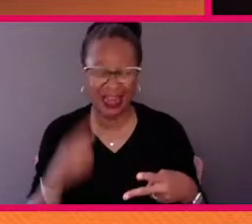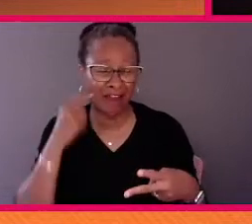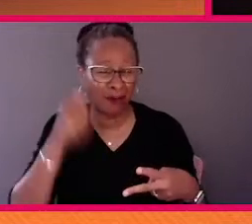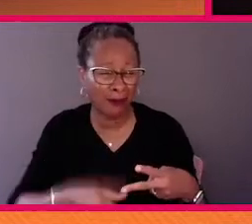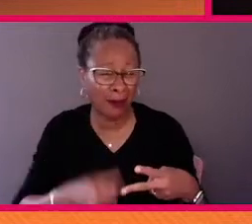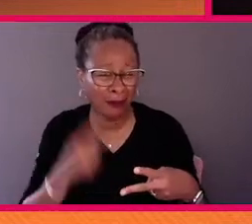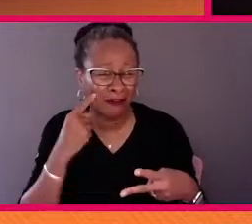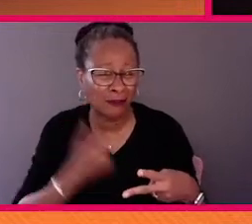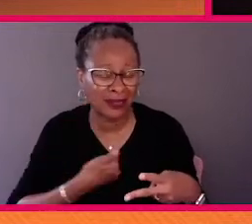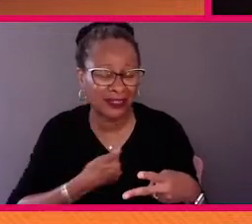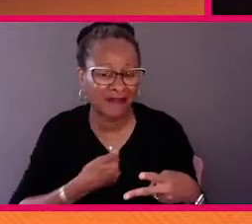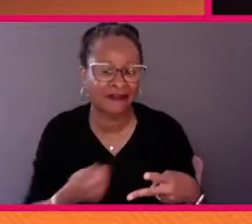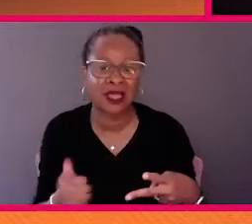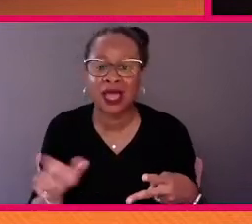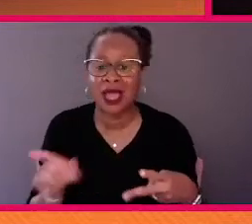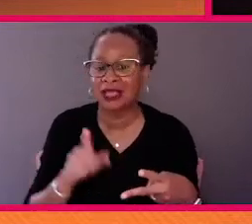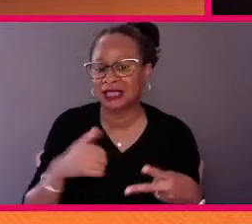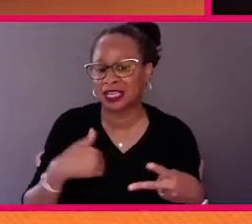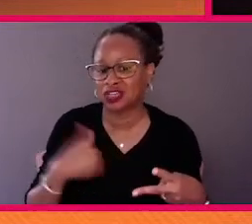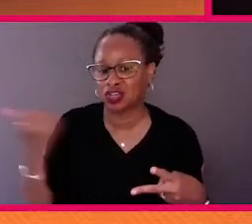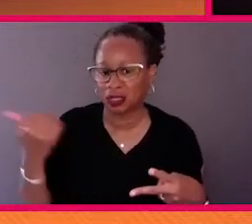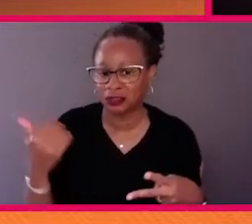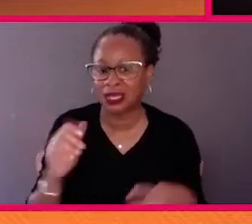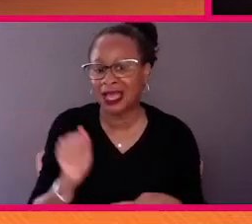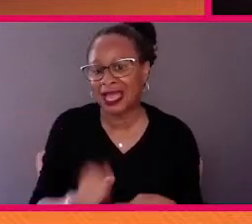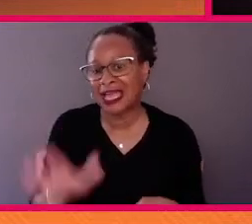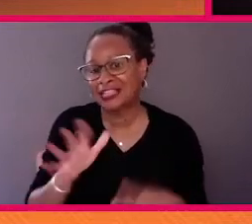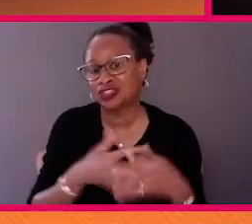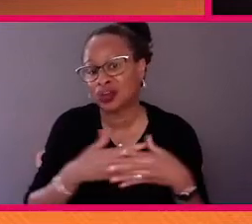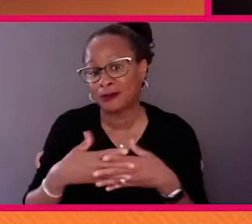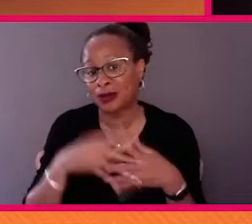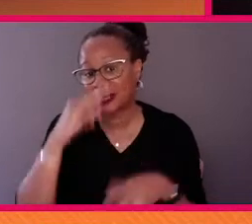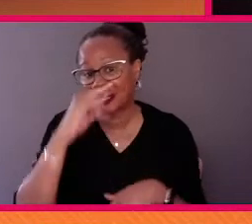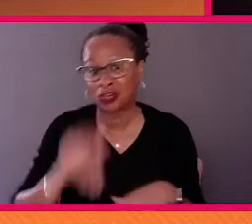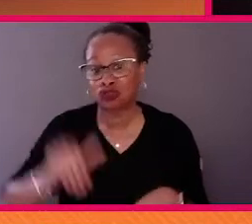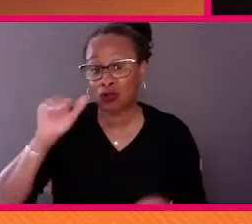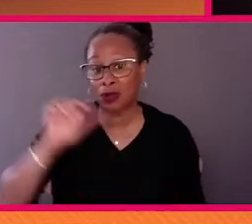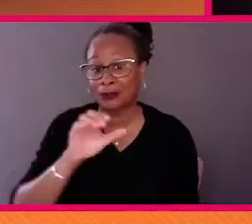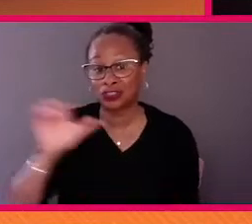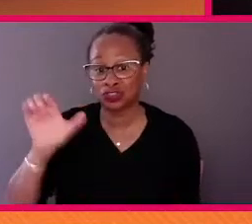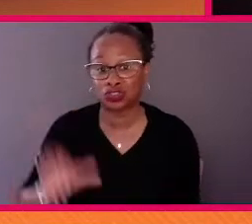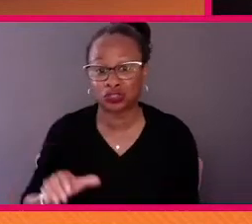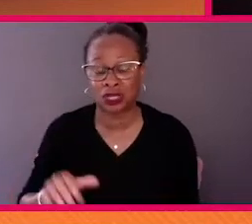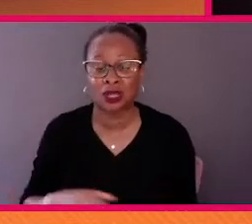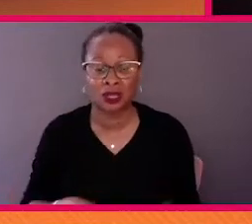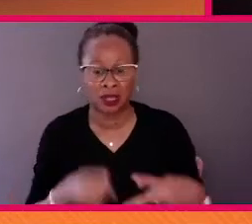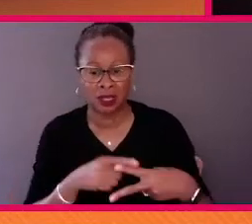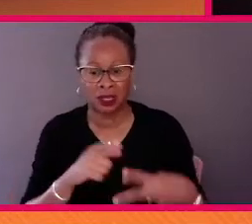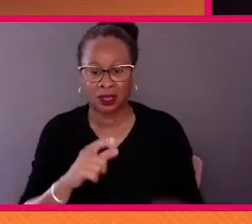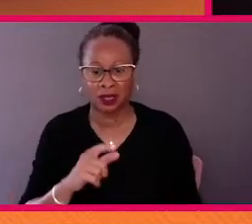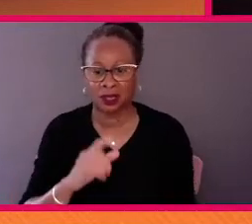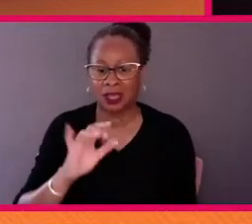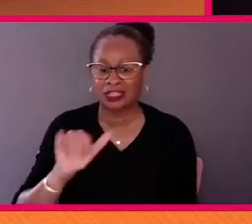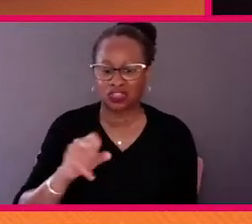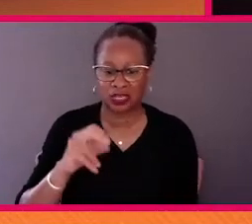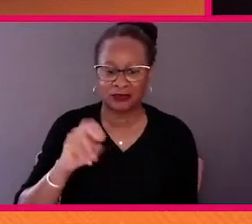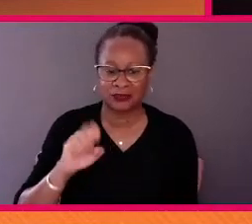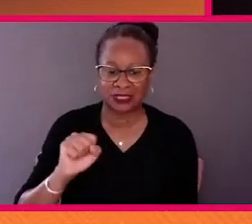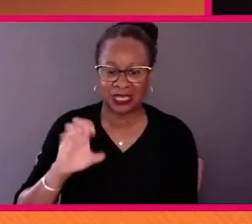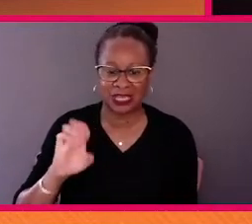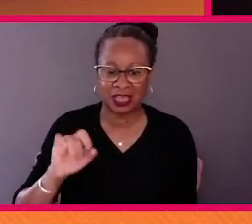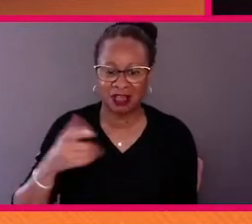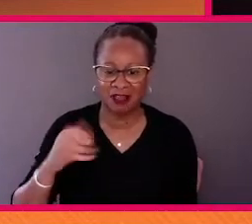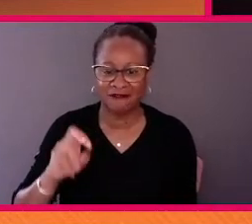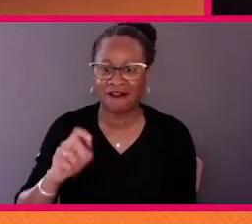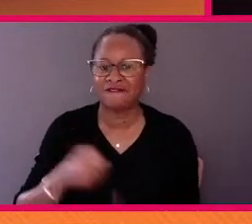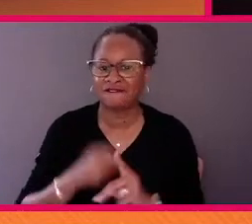as being a young Asian American kid growing up in Chicago and looking up. One was James Iha from the Smashing Pumpkins, who